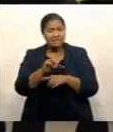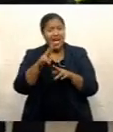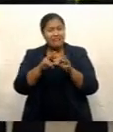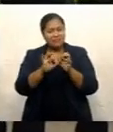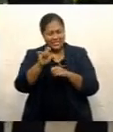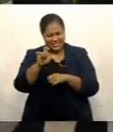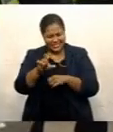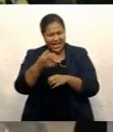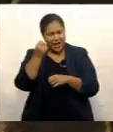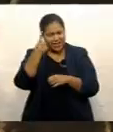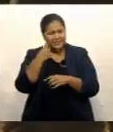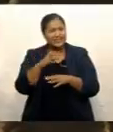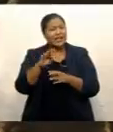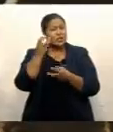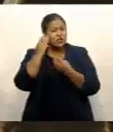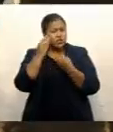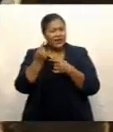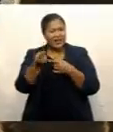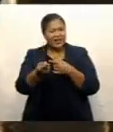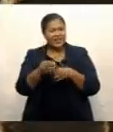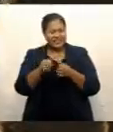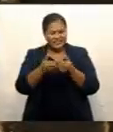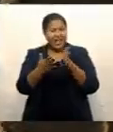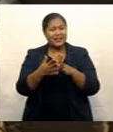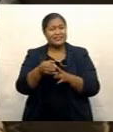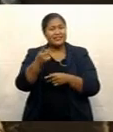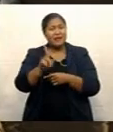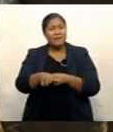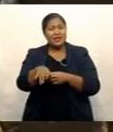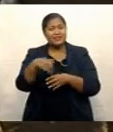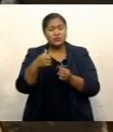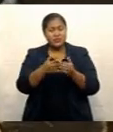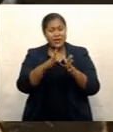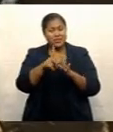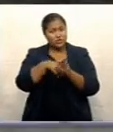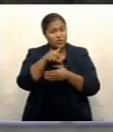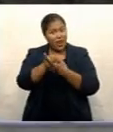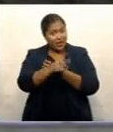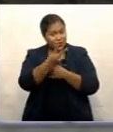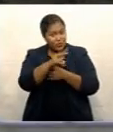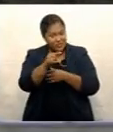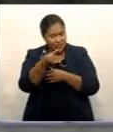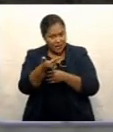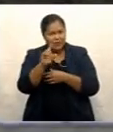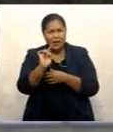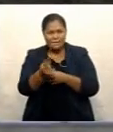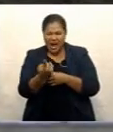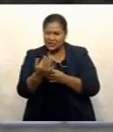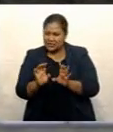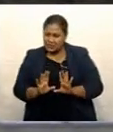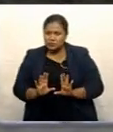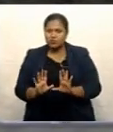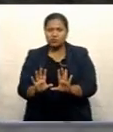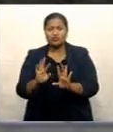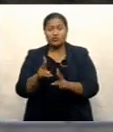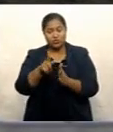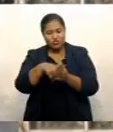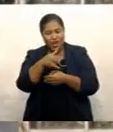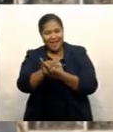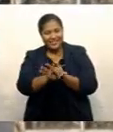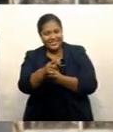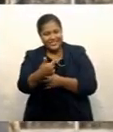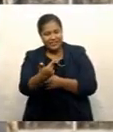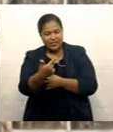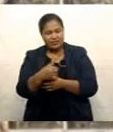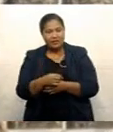Sugar Tribunal initially set crushing in Lambasa to begin on July 27th. This was later pushed forward to July 7th.